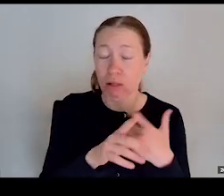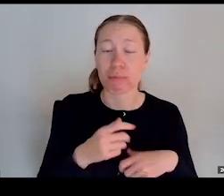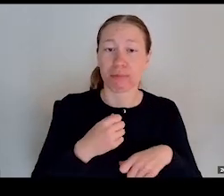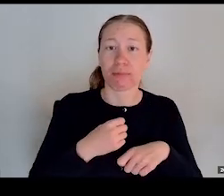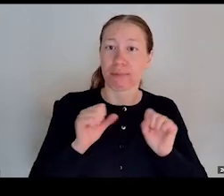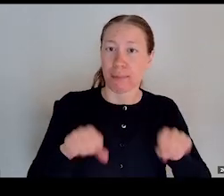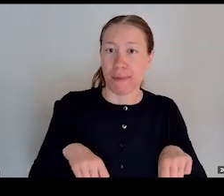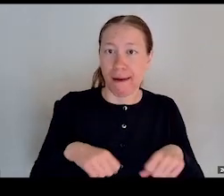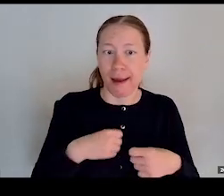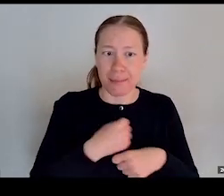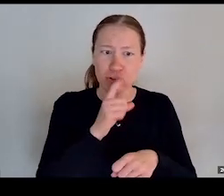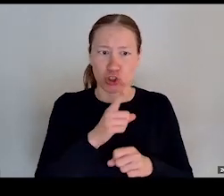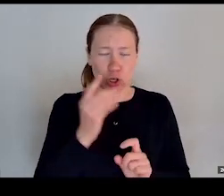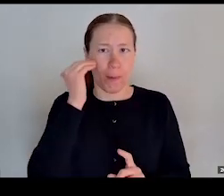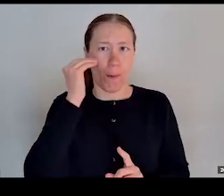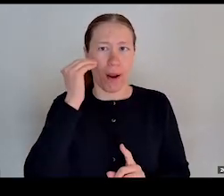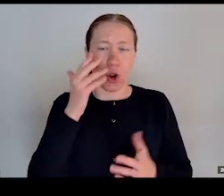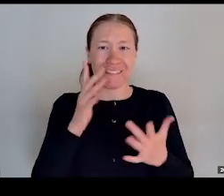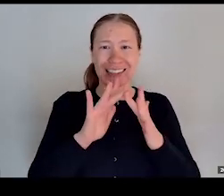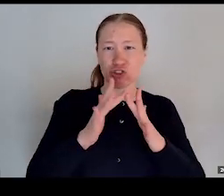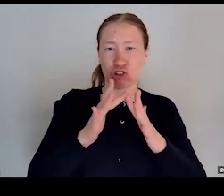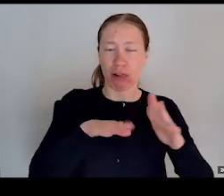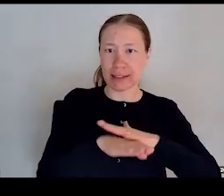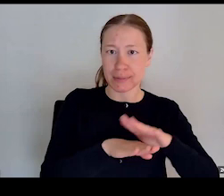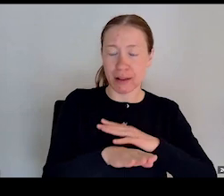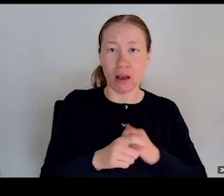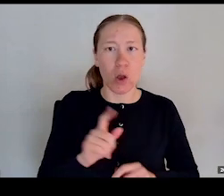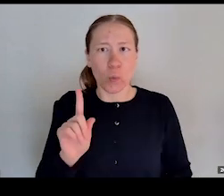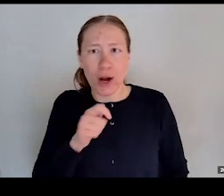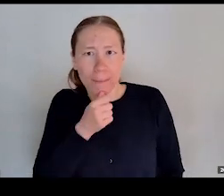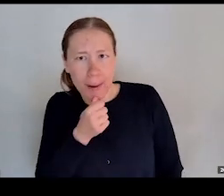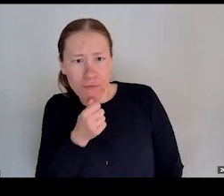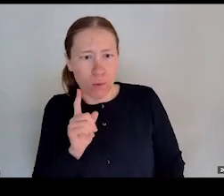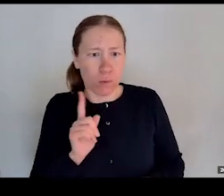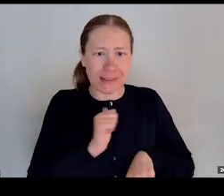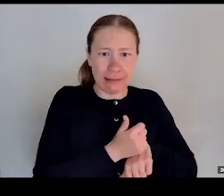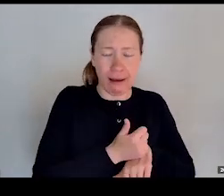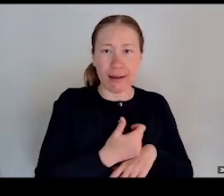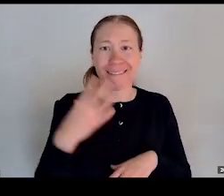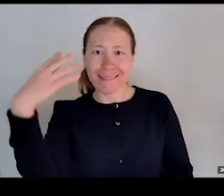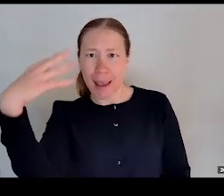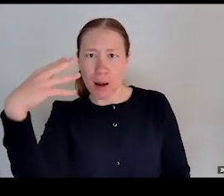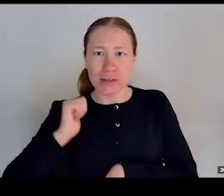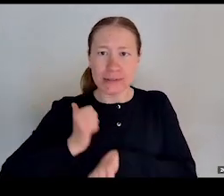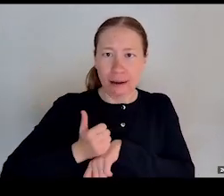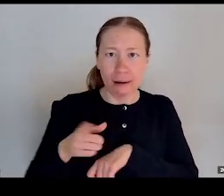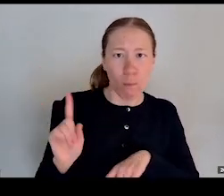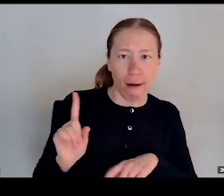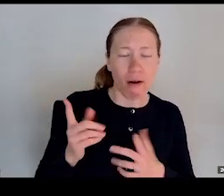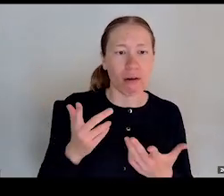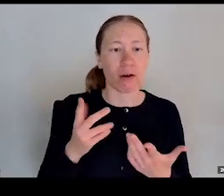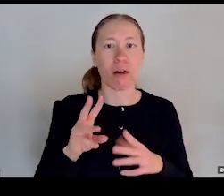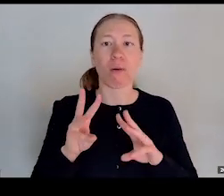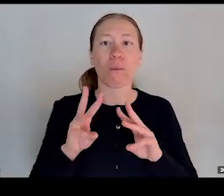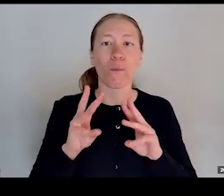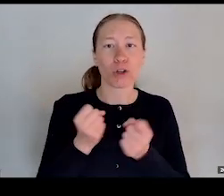attending to that digital accessibility, the locations of where microphones are, where video cameras are pointed, and that webinar tools are